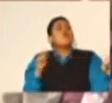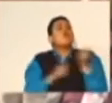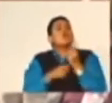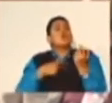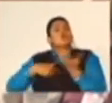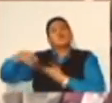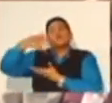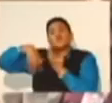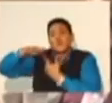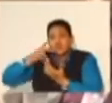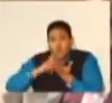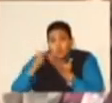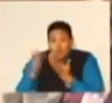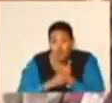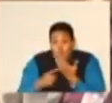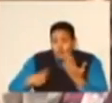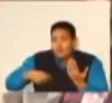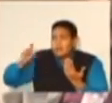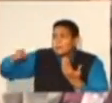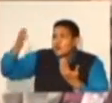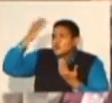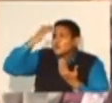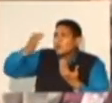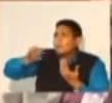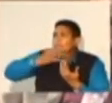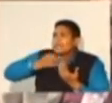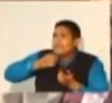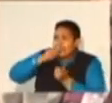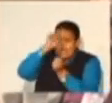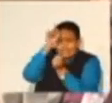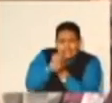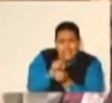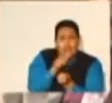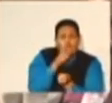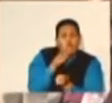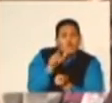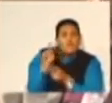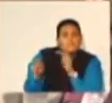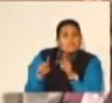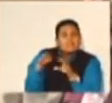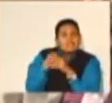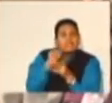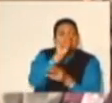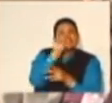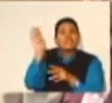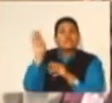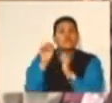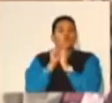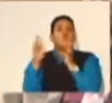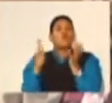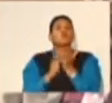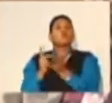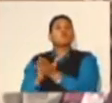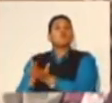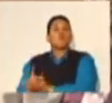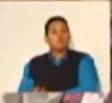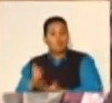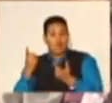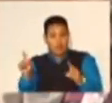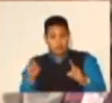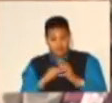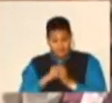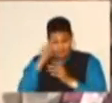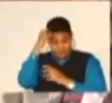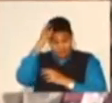we must be able to know exactly who are the people in our database without duplication. Mr.